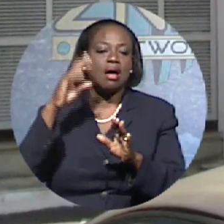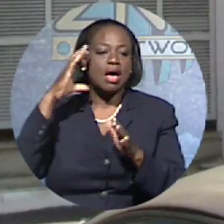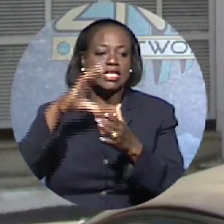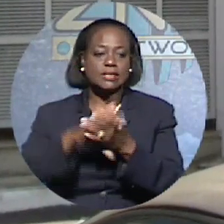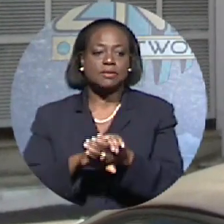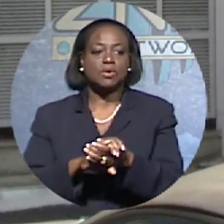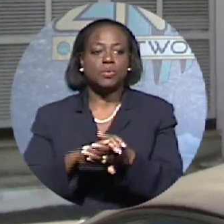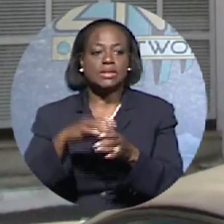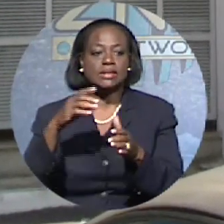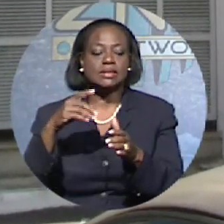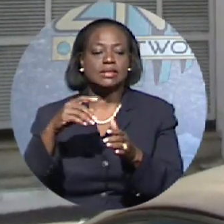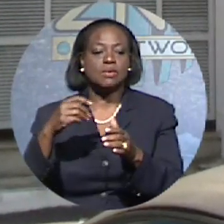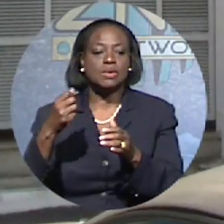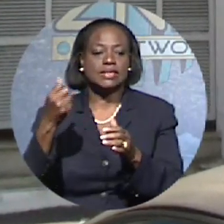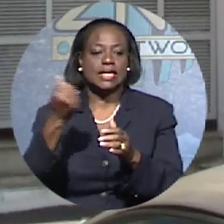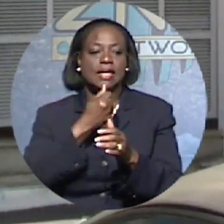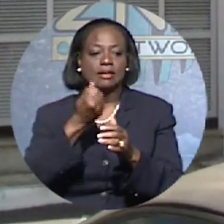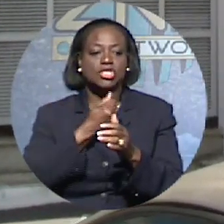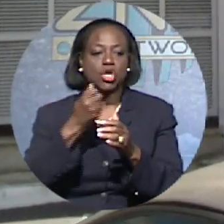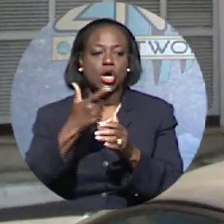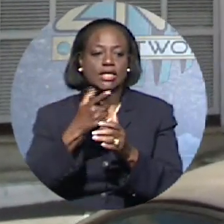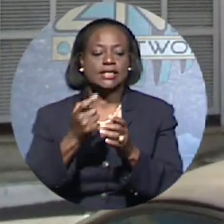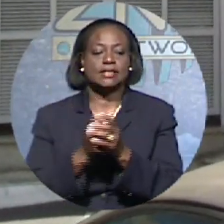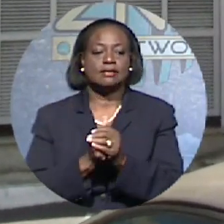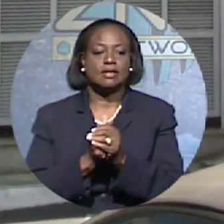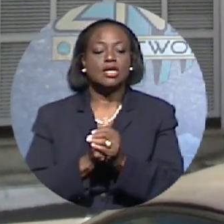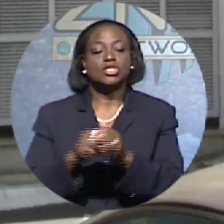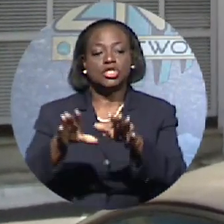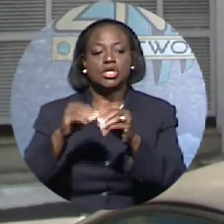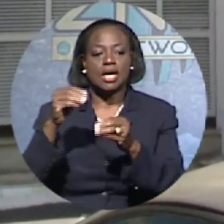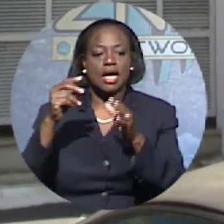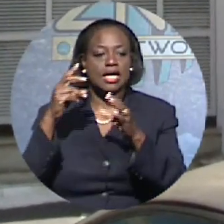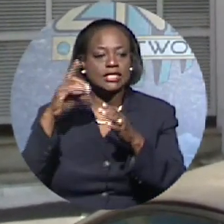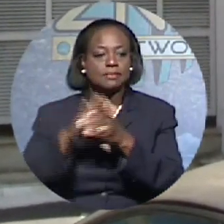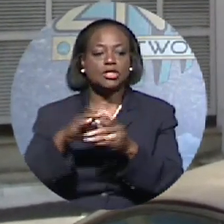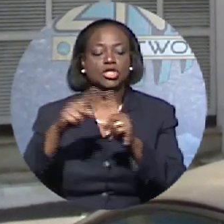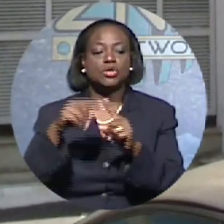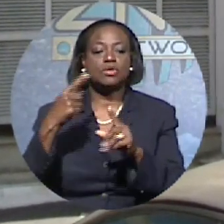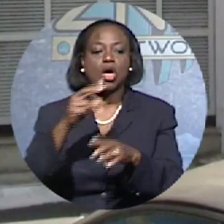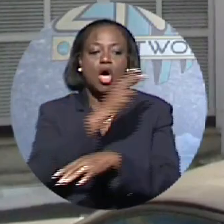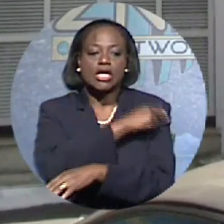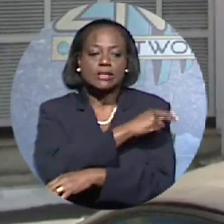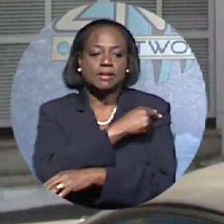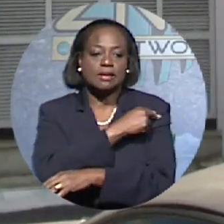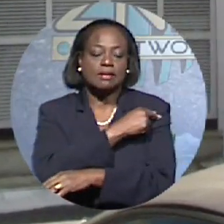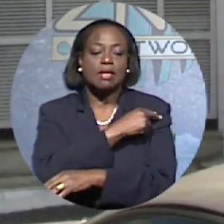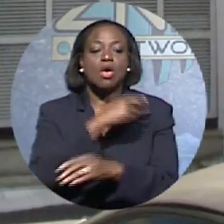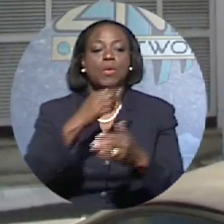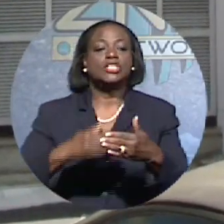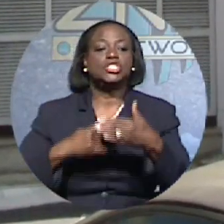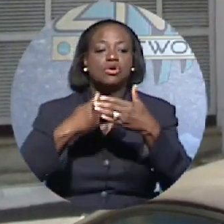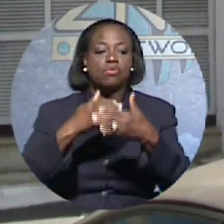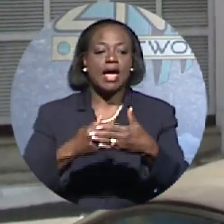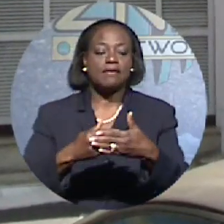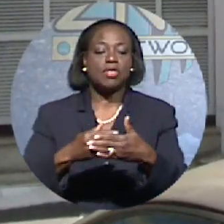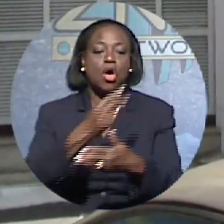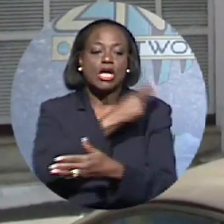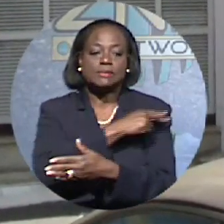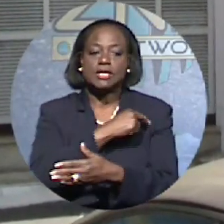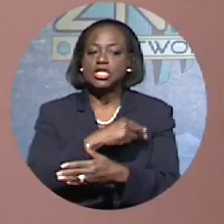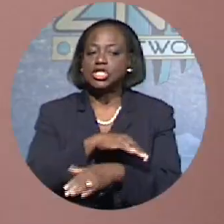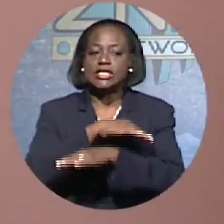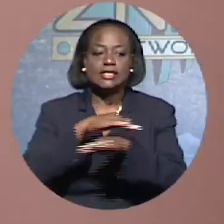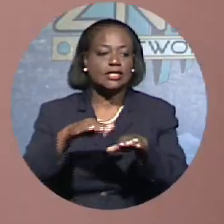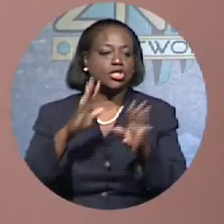wait for the ambulance, but to take her husband to the hospital. When she arrived a short time later, Chan said she did not get a chance to speak with her